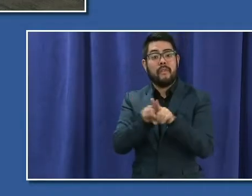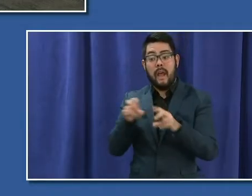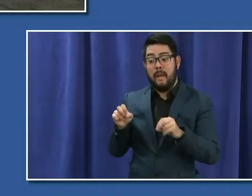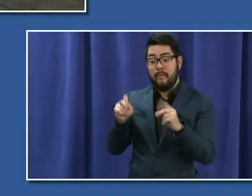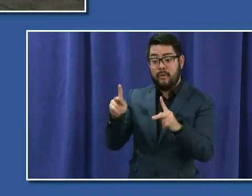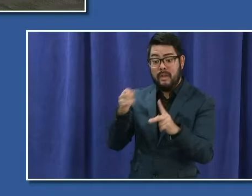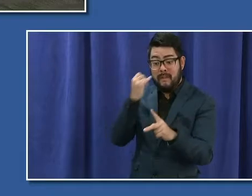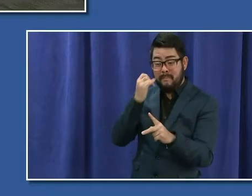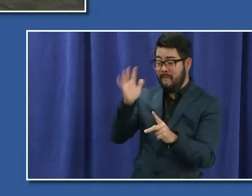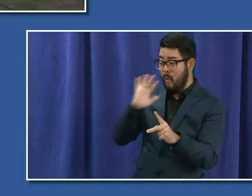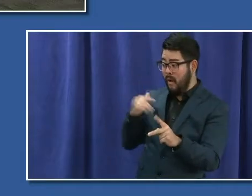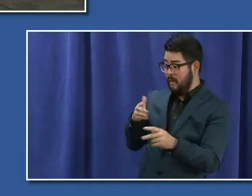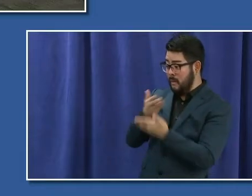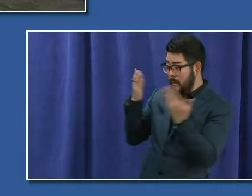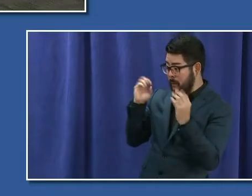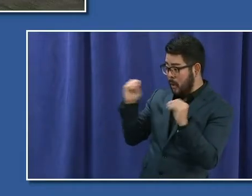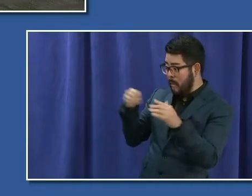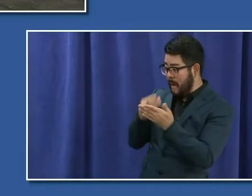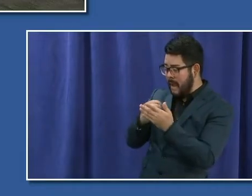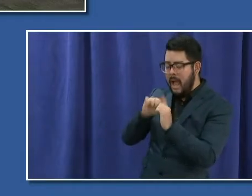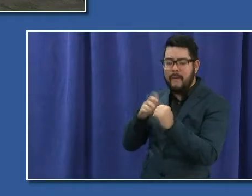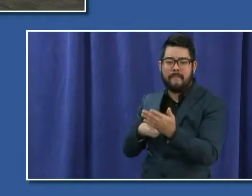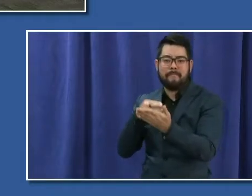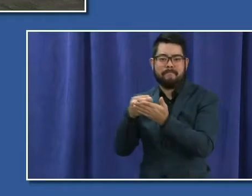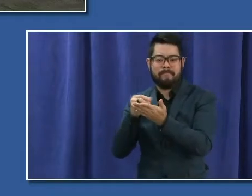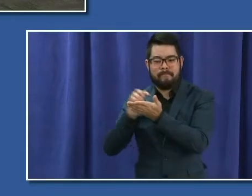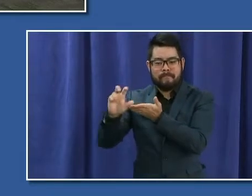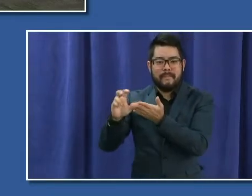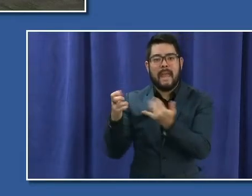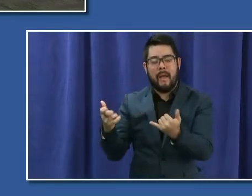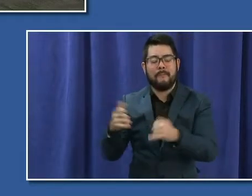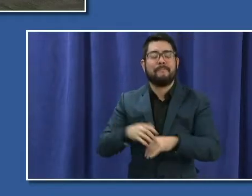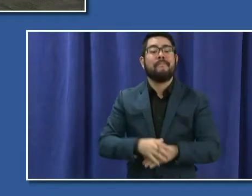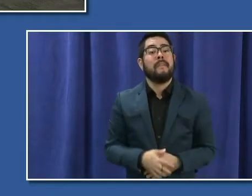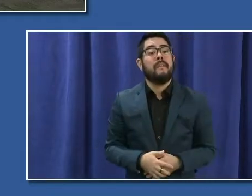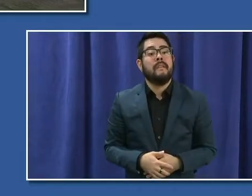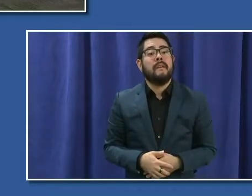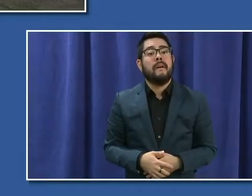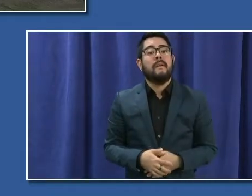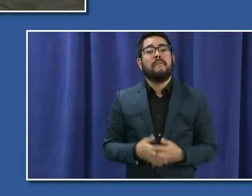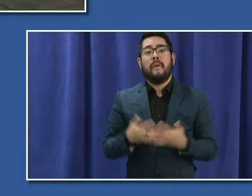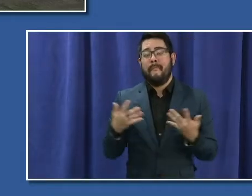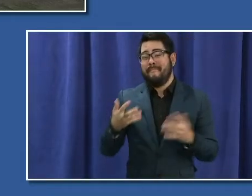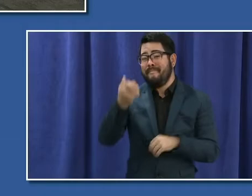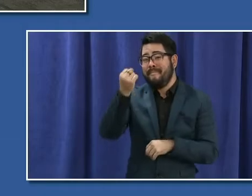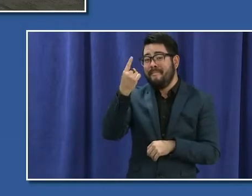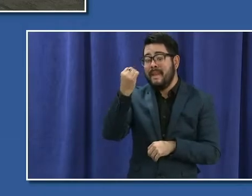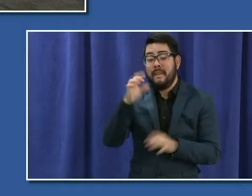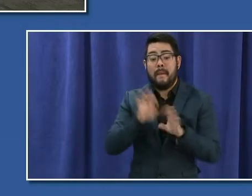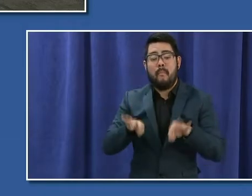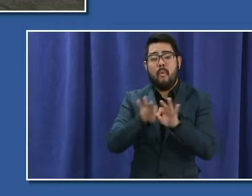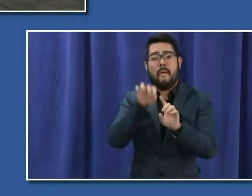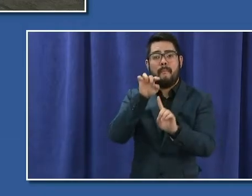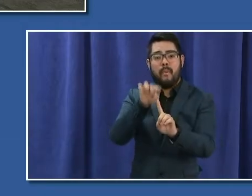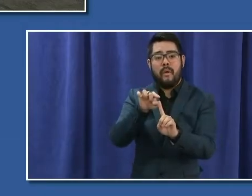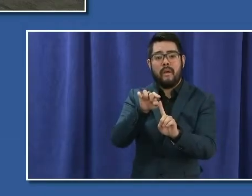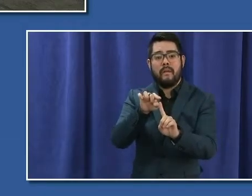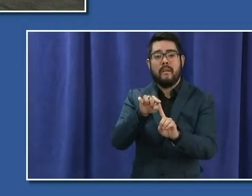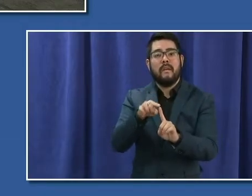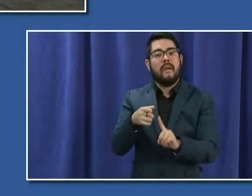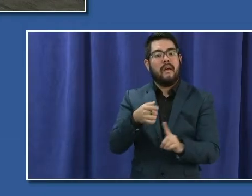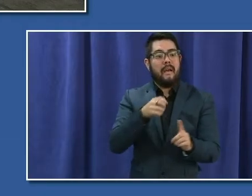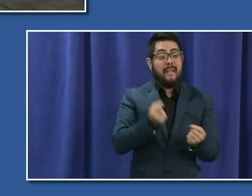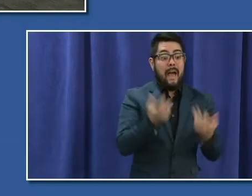available otherwise. And so that's kind of what stacks up when we look at our need. But I mean, the fact is that we have more need than we have funds